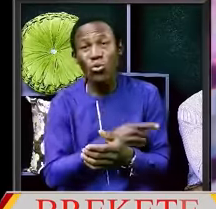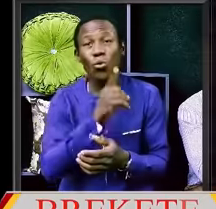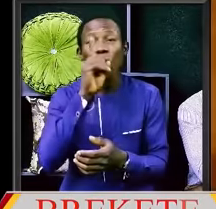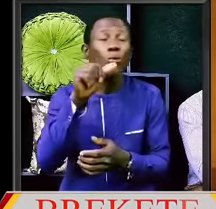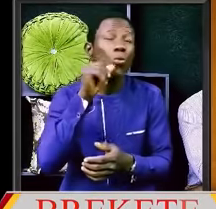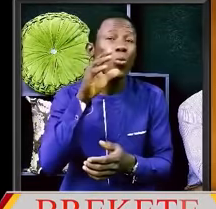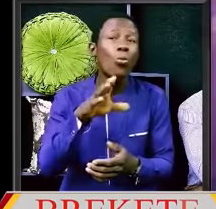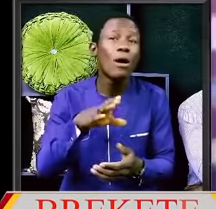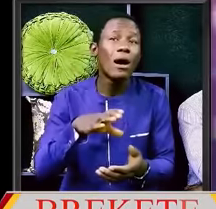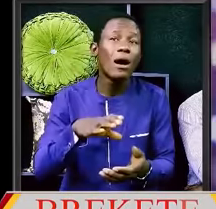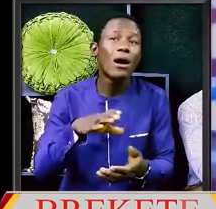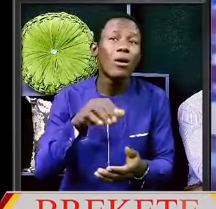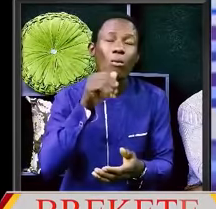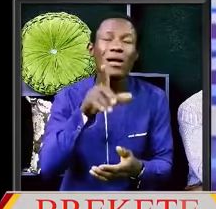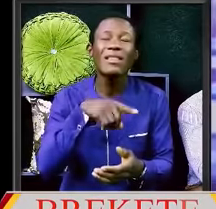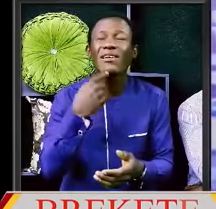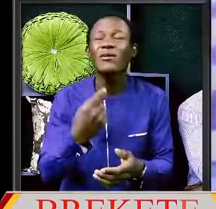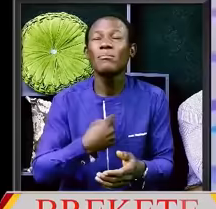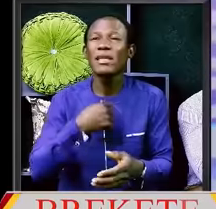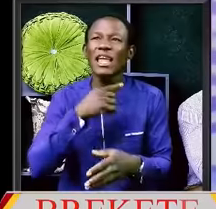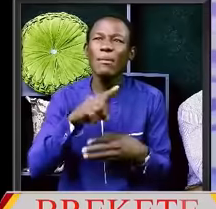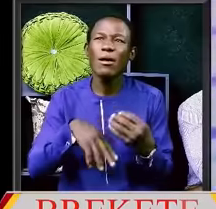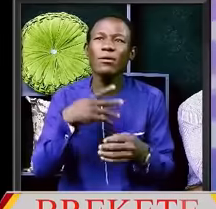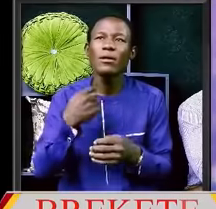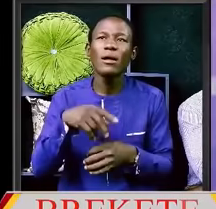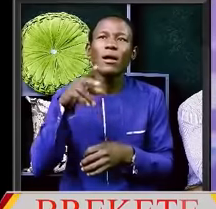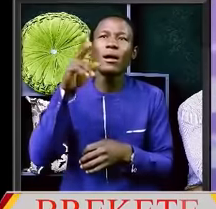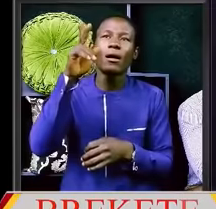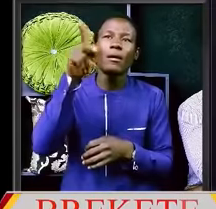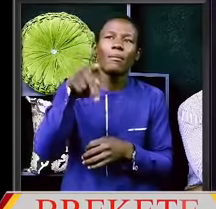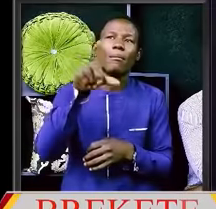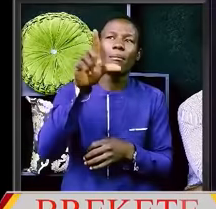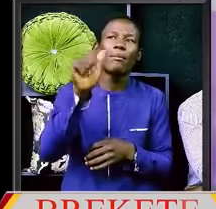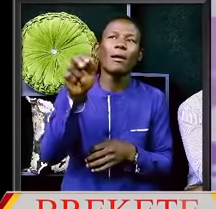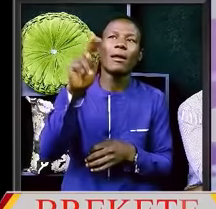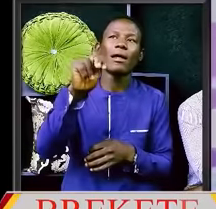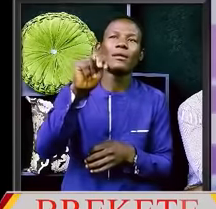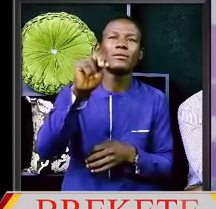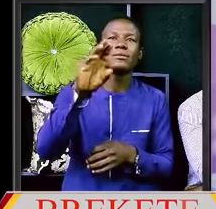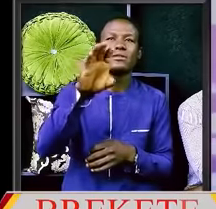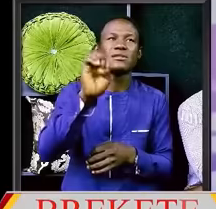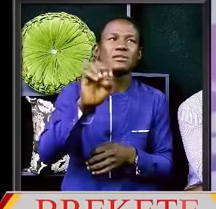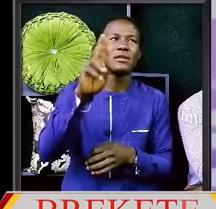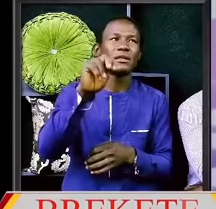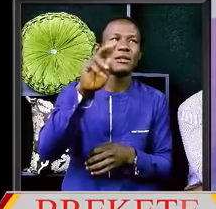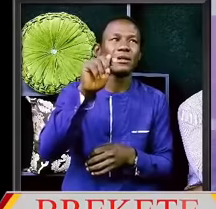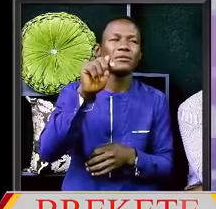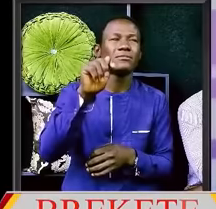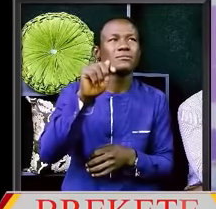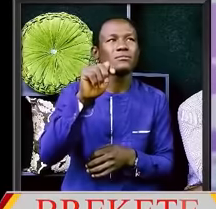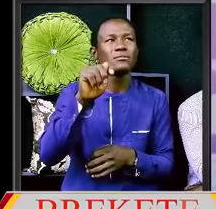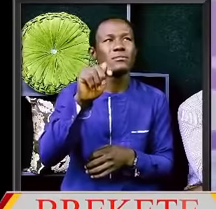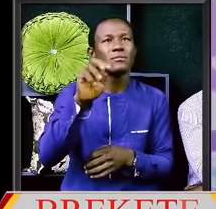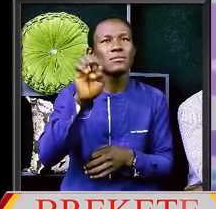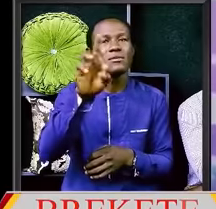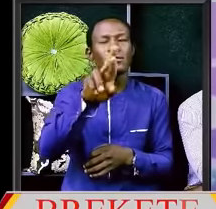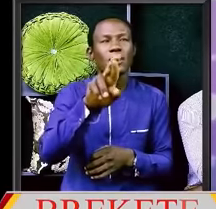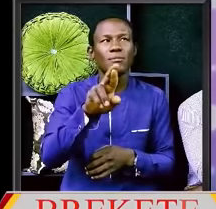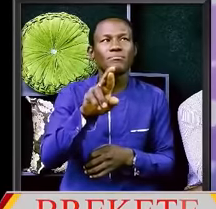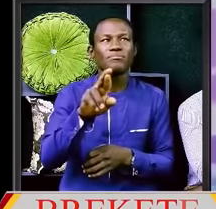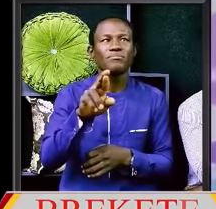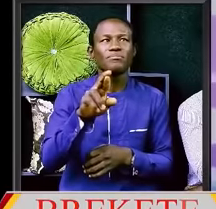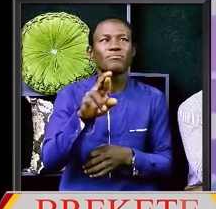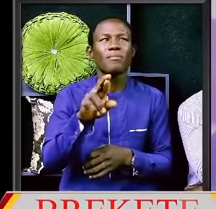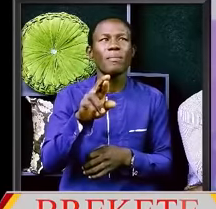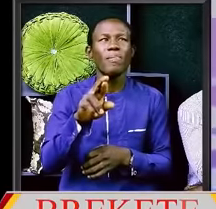Say that placenta. I go call the woman back. She said that placenta. Okay, sorry. They don't play them. Play the audio and I